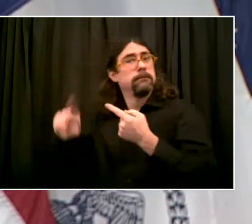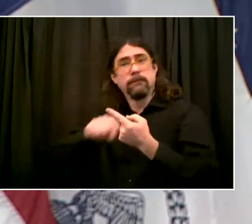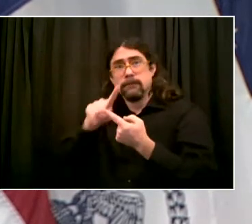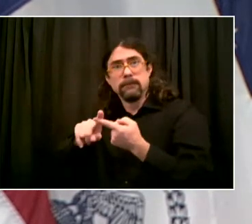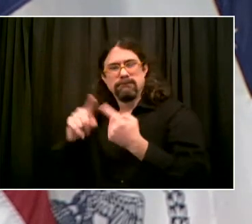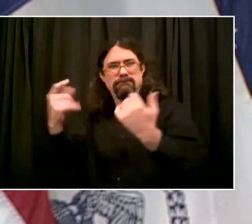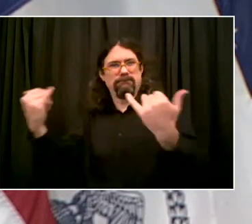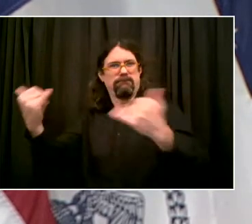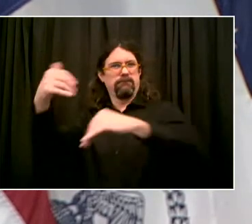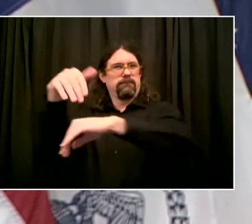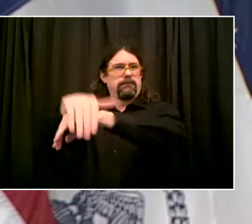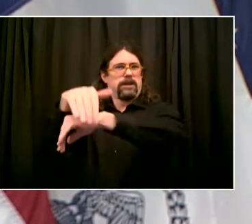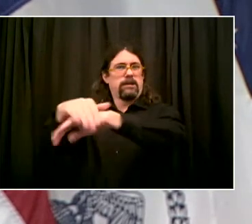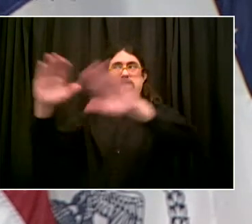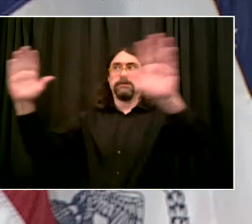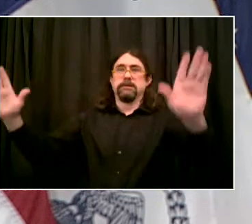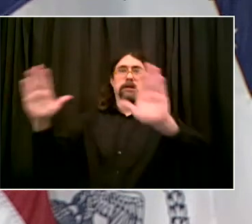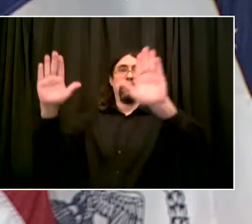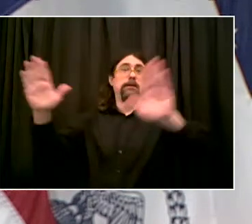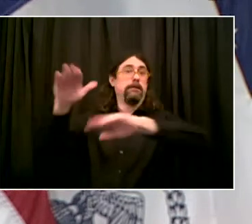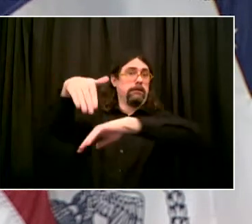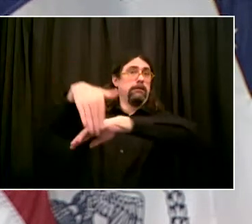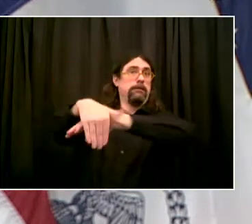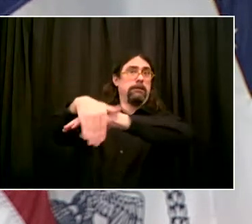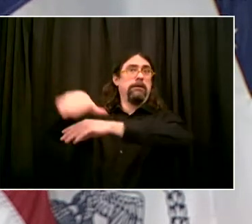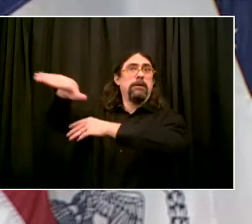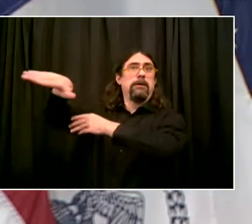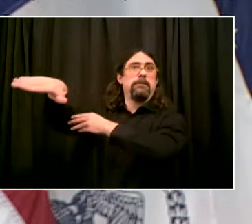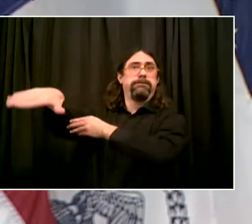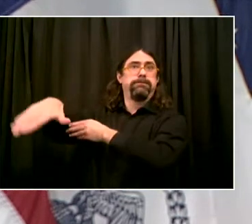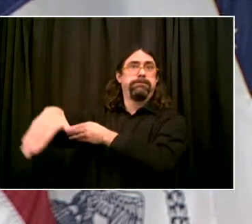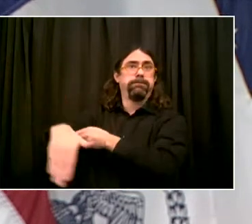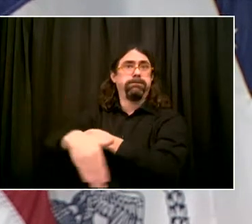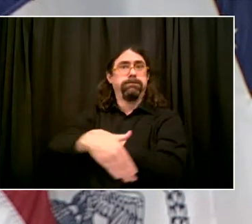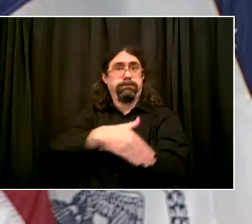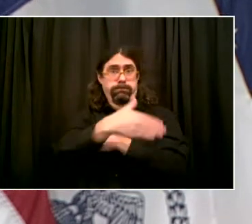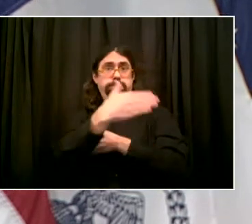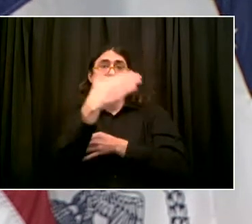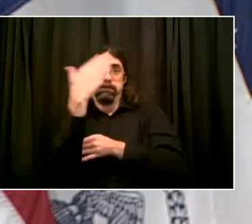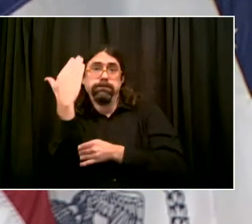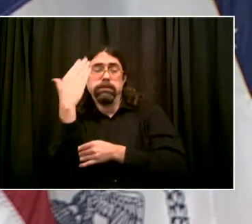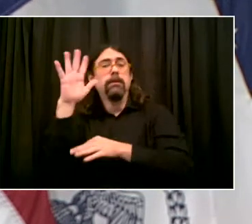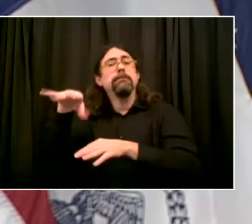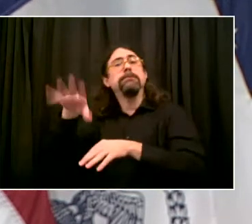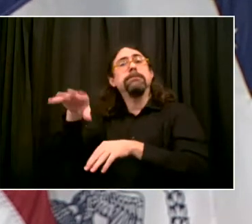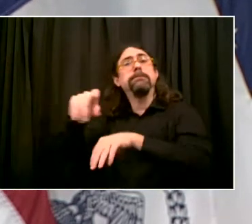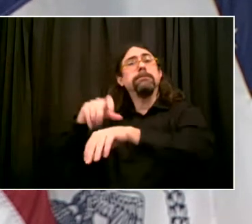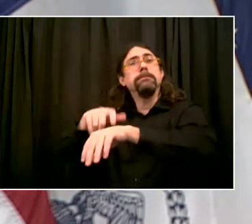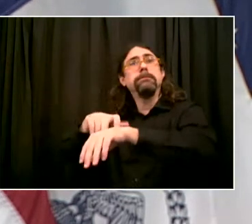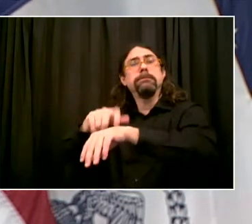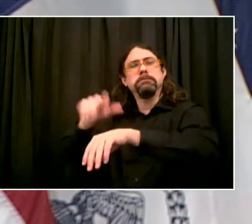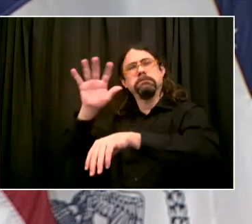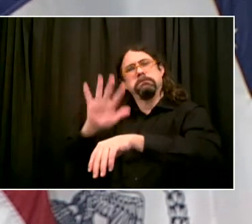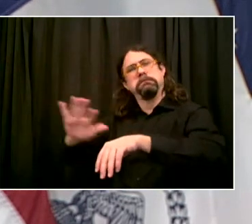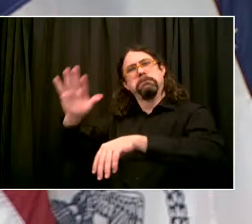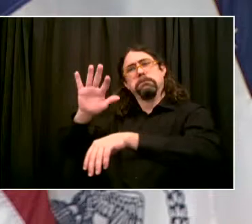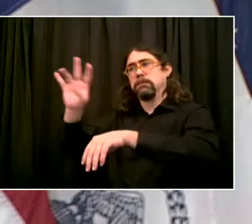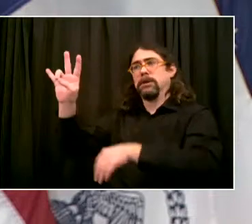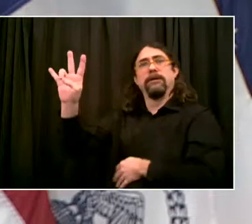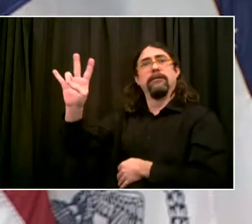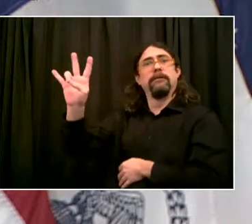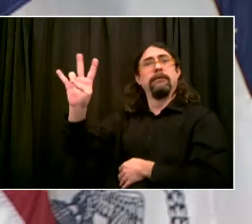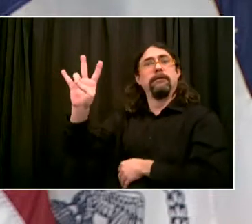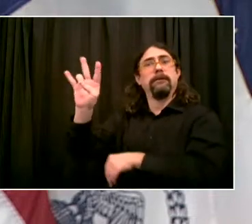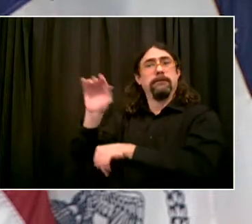tonight. We expect Monday, a lot of tough weather throughout Monday, maybe into the early morning